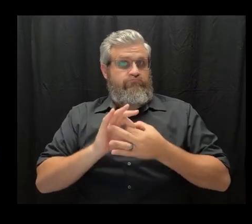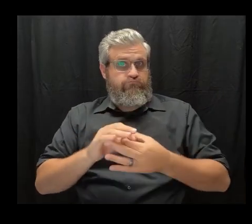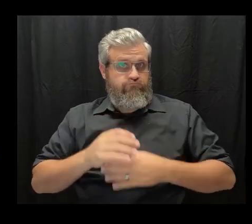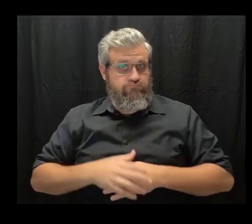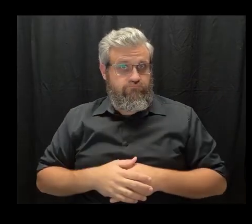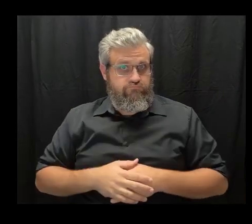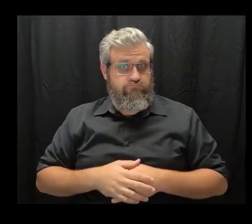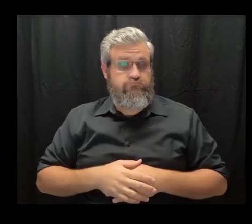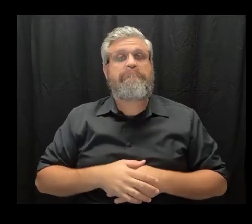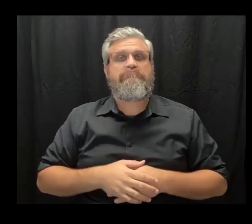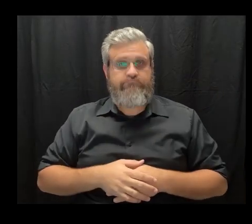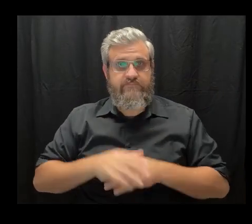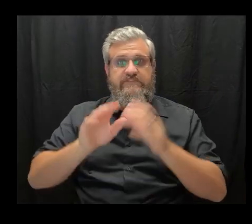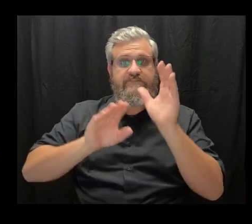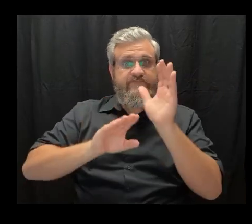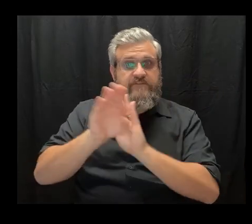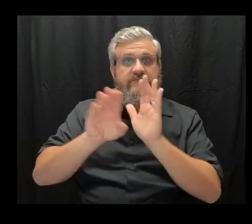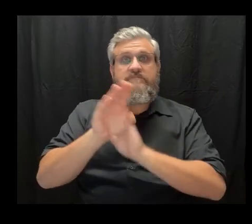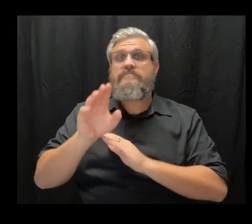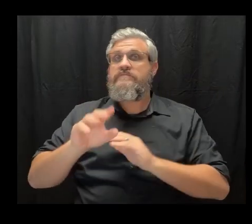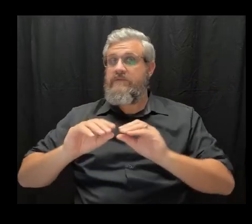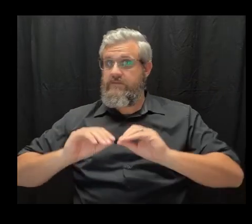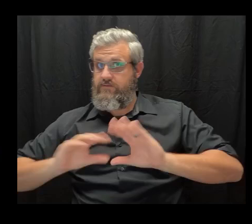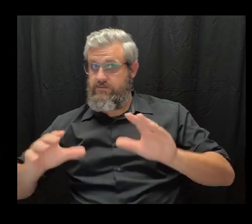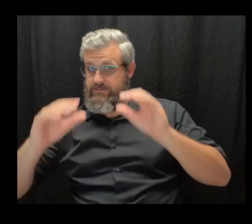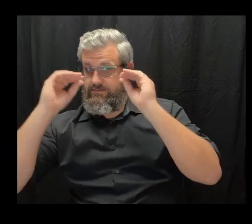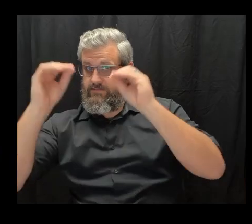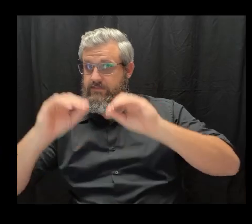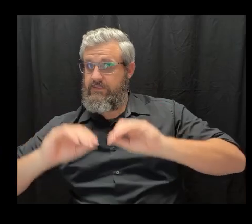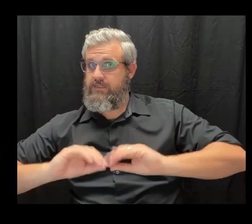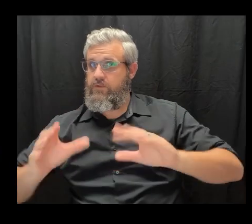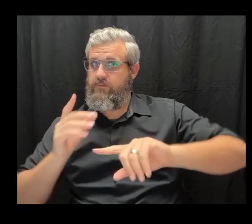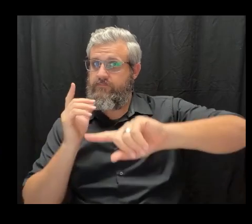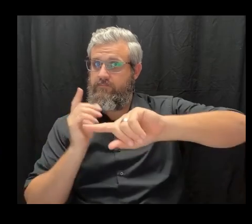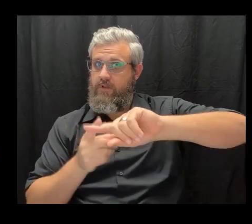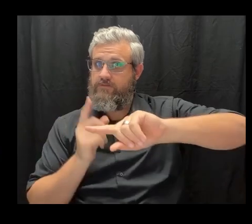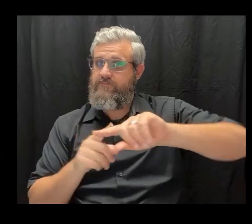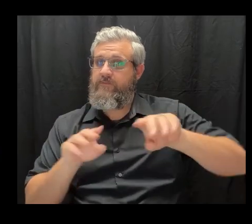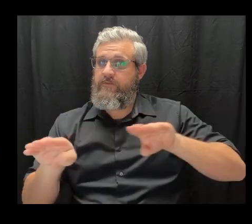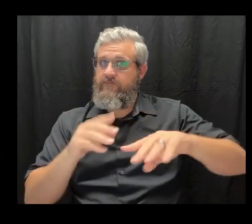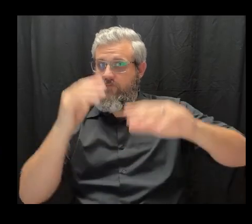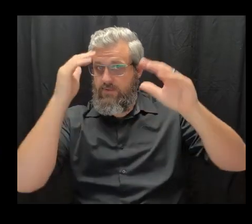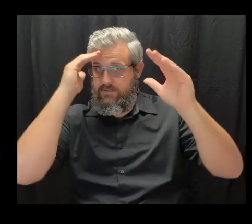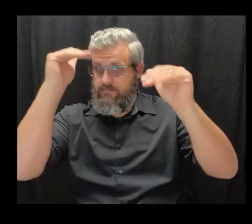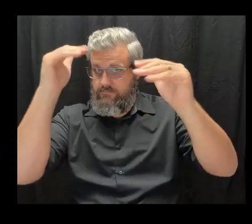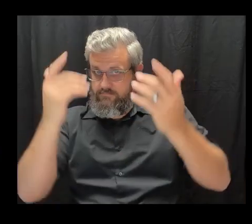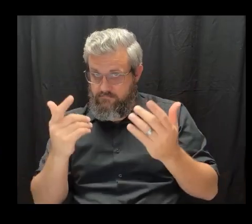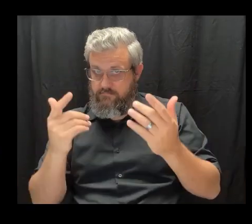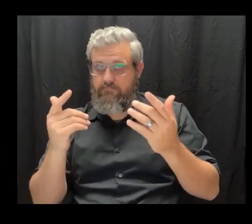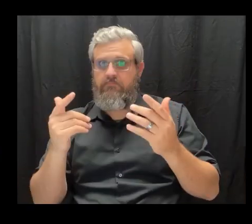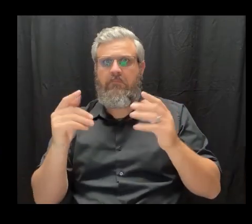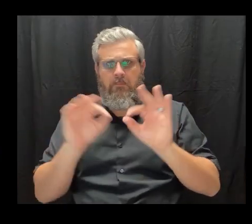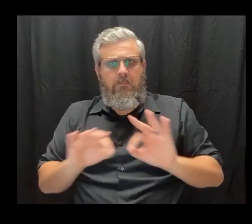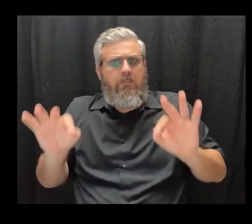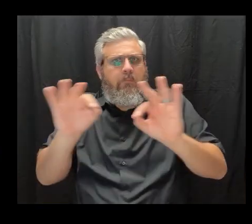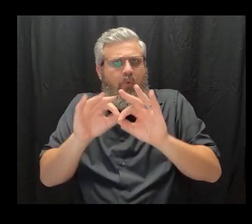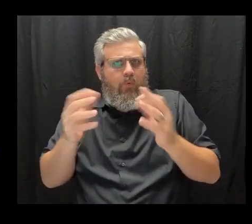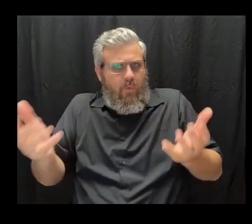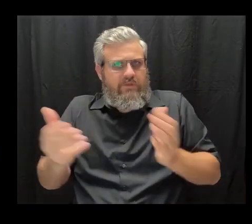Developing and explicitly teaching clear, positive behavioral expectations and essential social, emotional, and behavioral